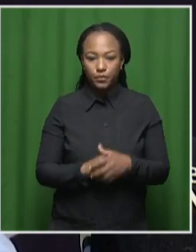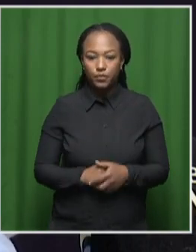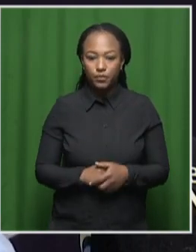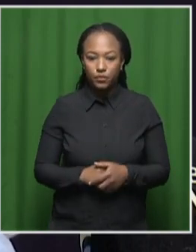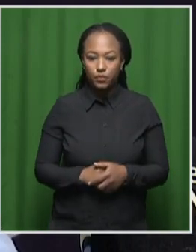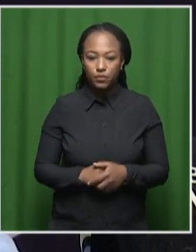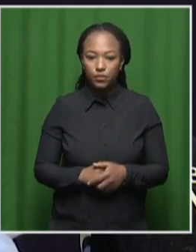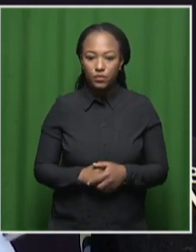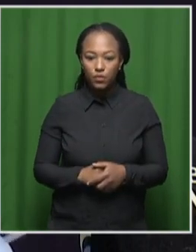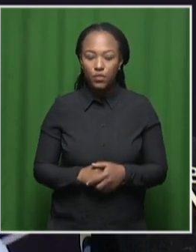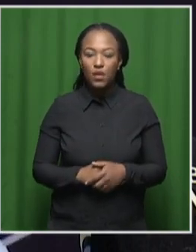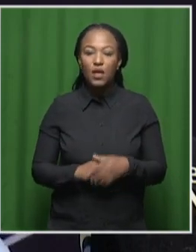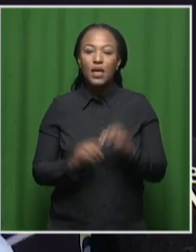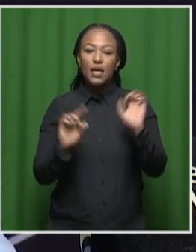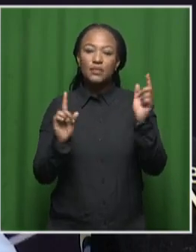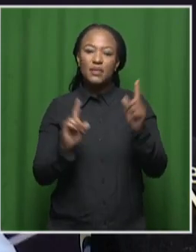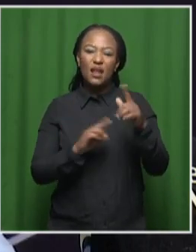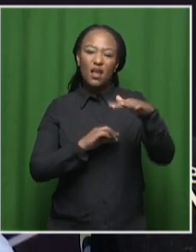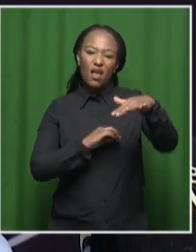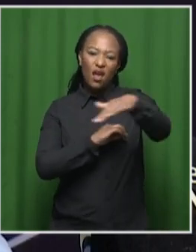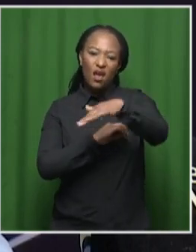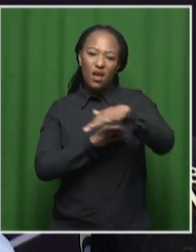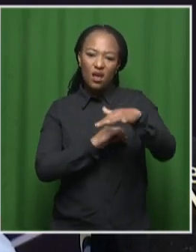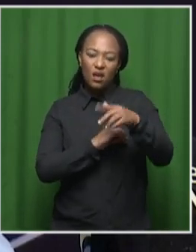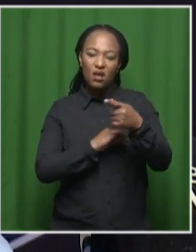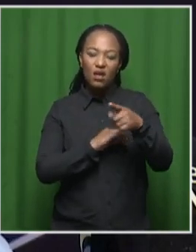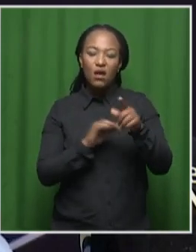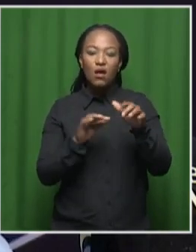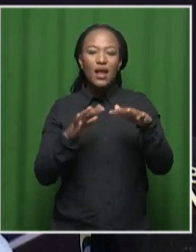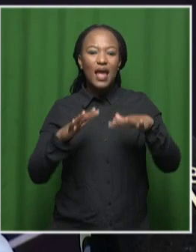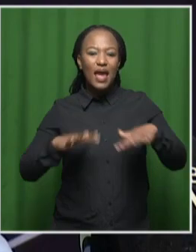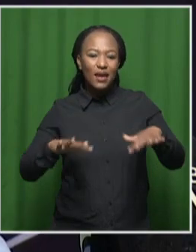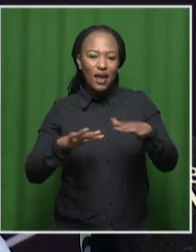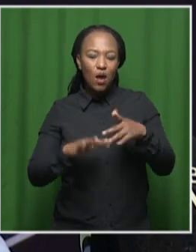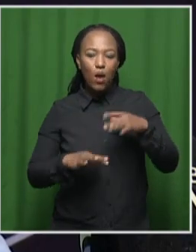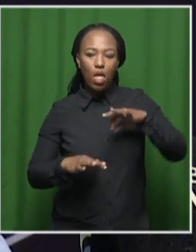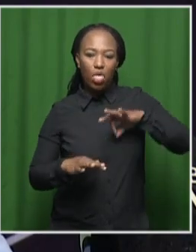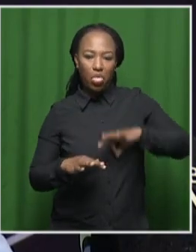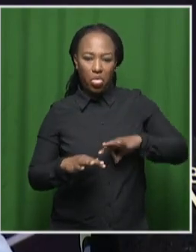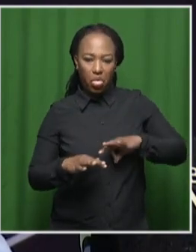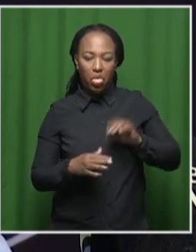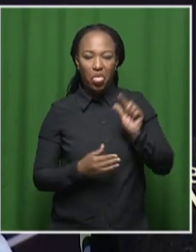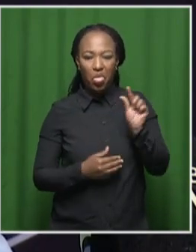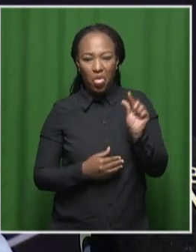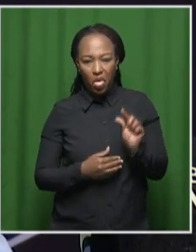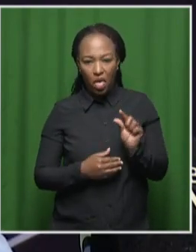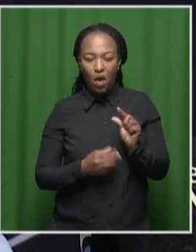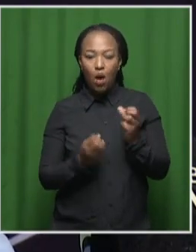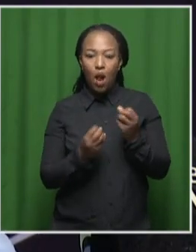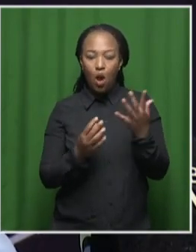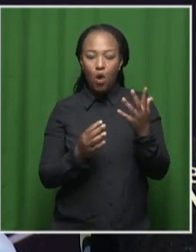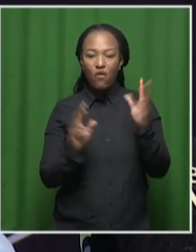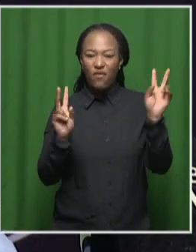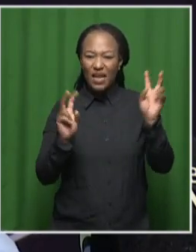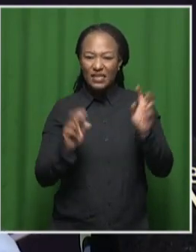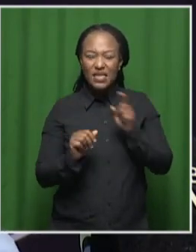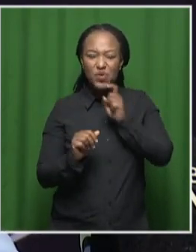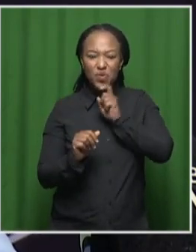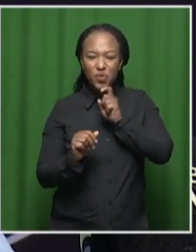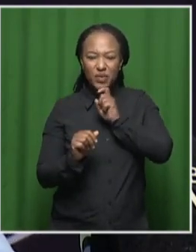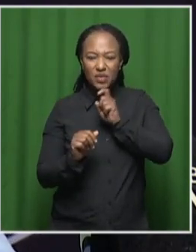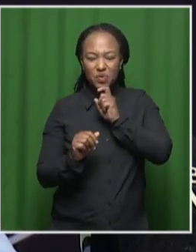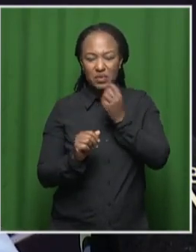especially in non-affluent low-income areas that experience a lot of overload and low voltage network.